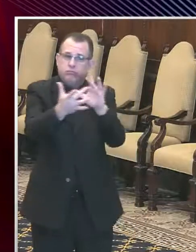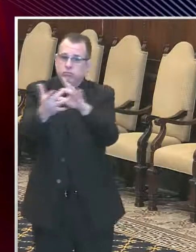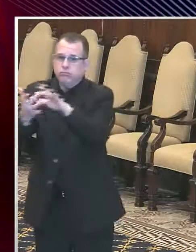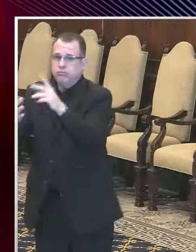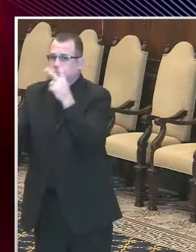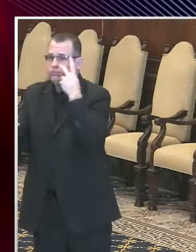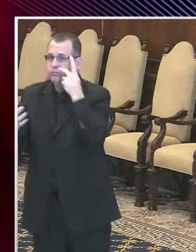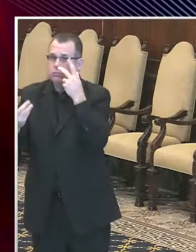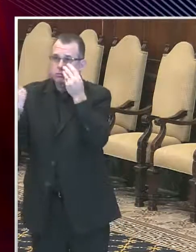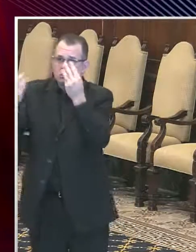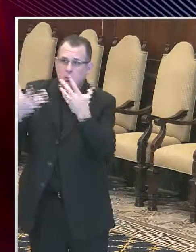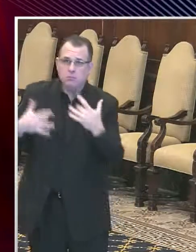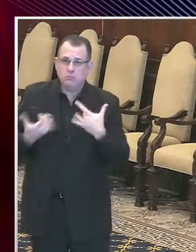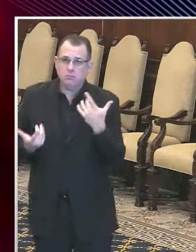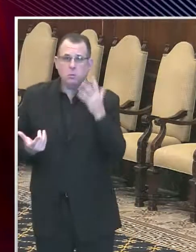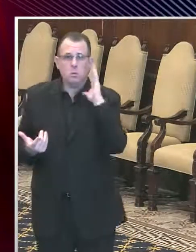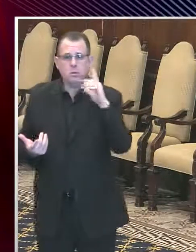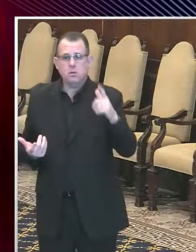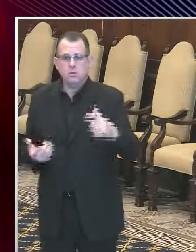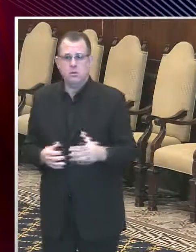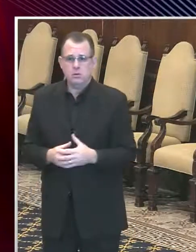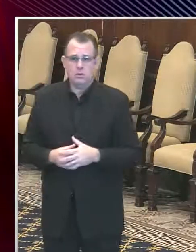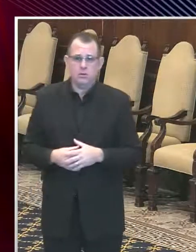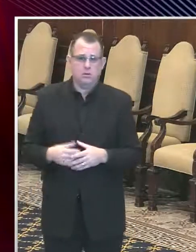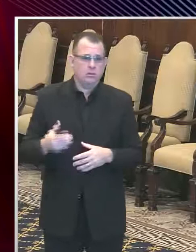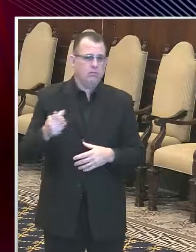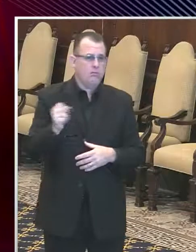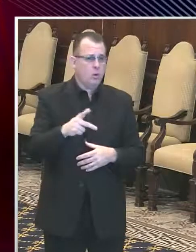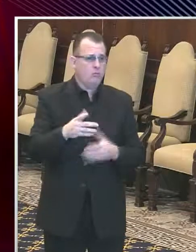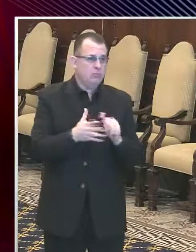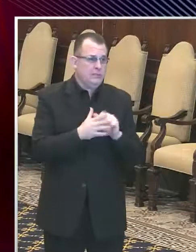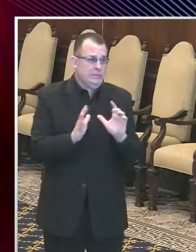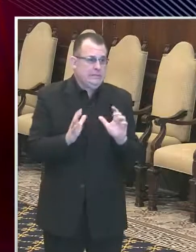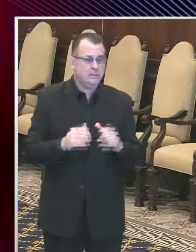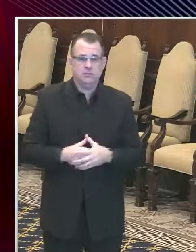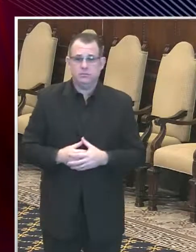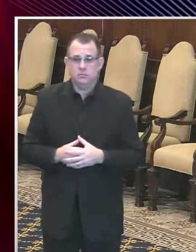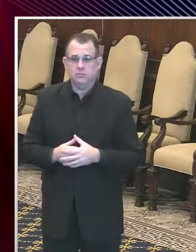number. Okay, that's it. Okay, thank you.